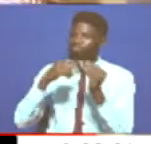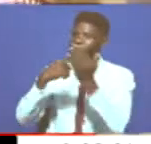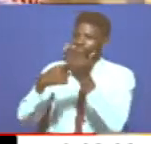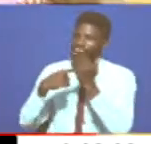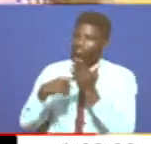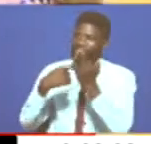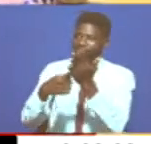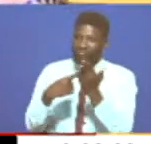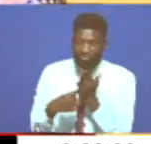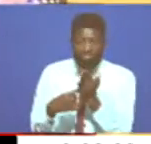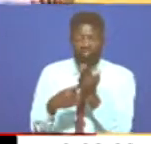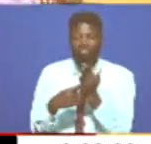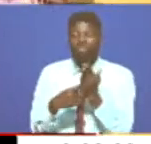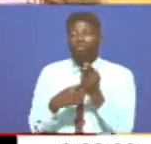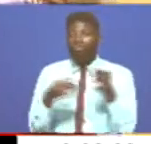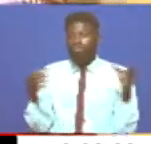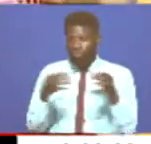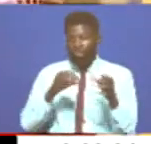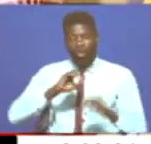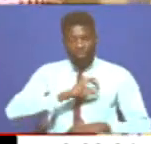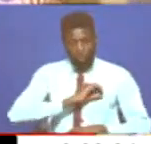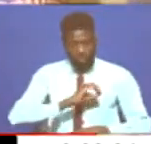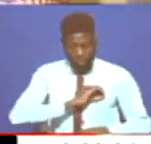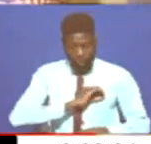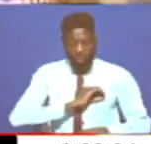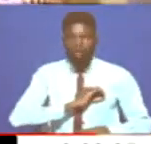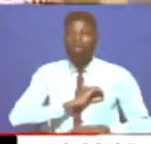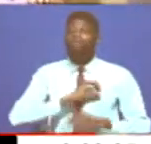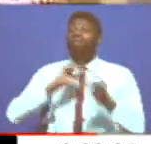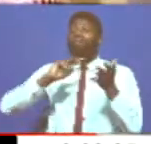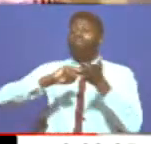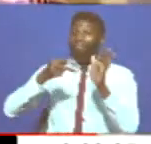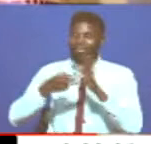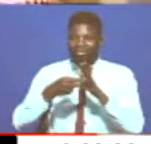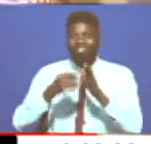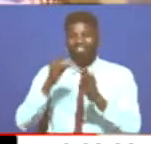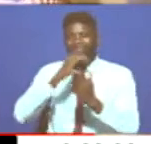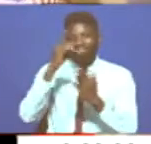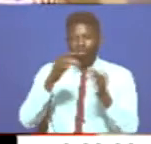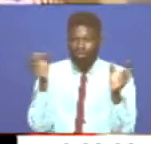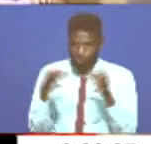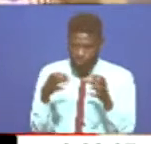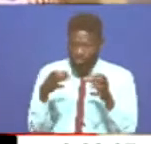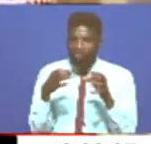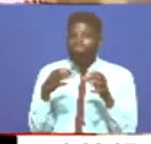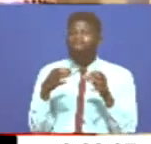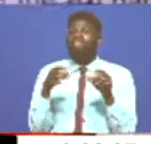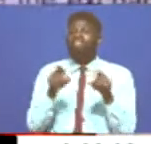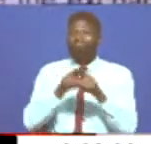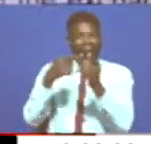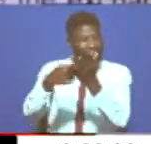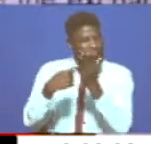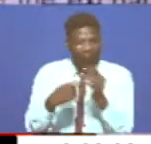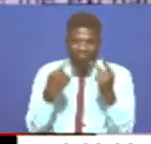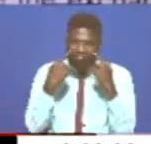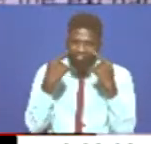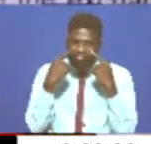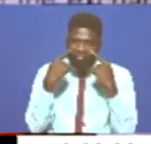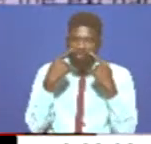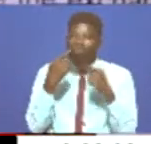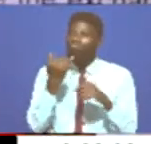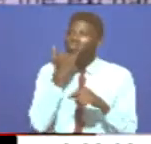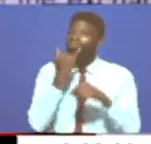owners, discuss with the designers, discuss with the contractors, and really see what went wrong. What we're